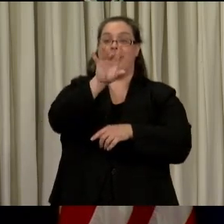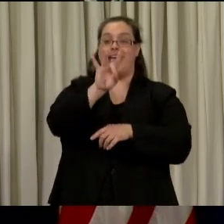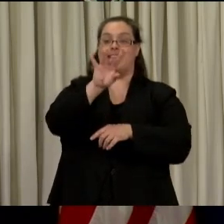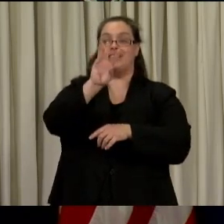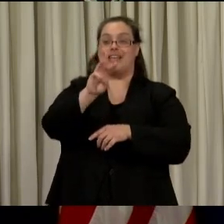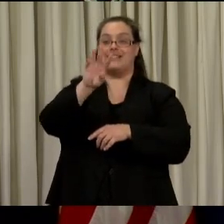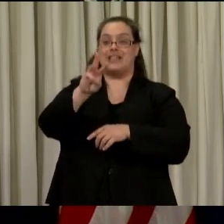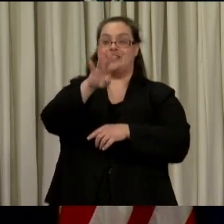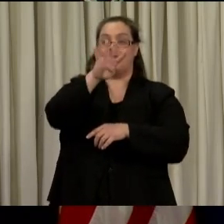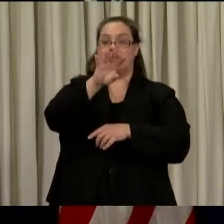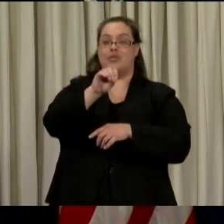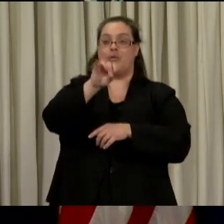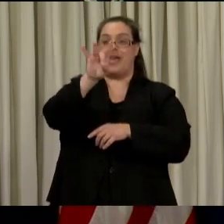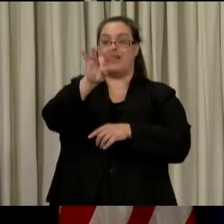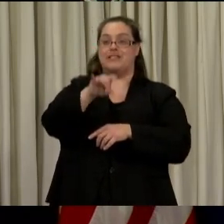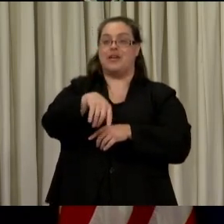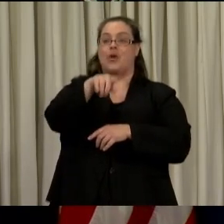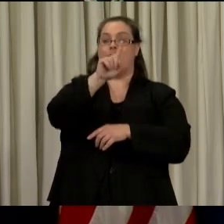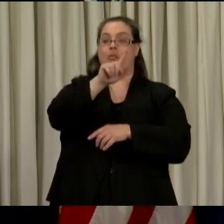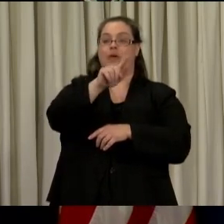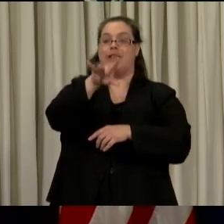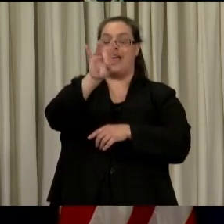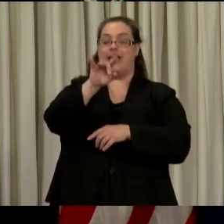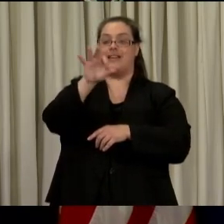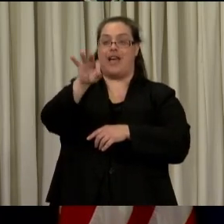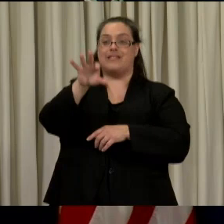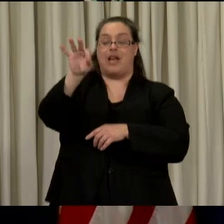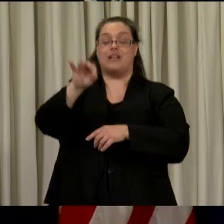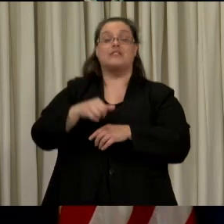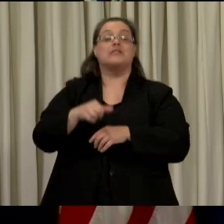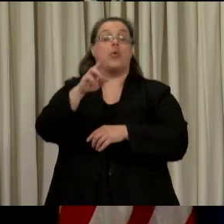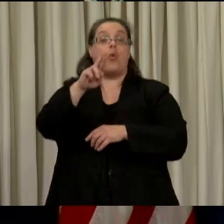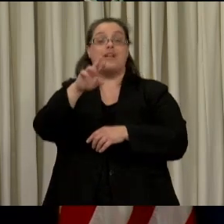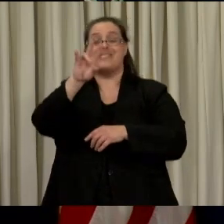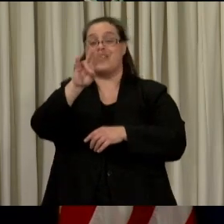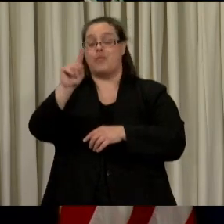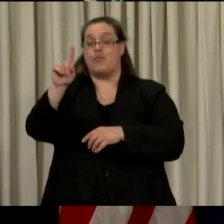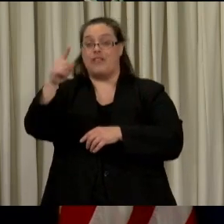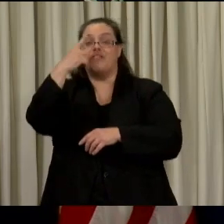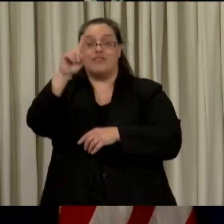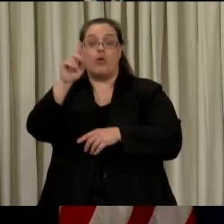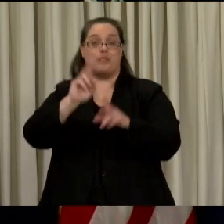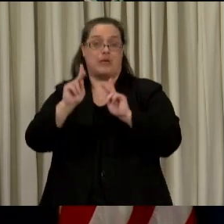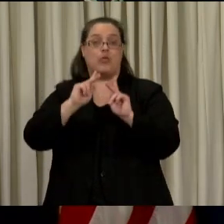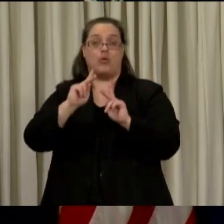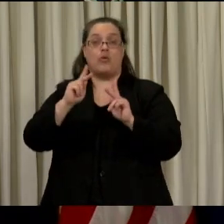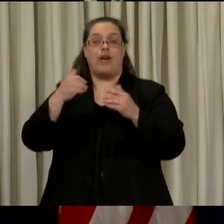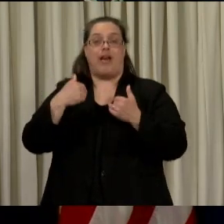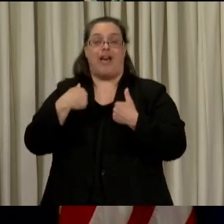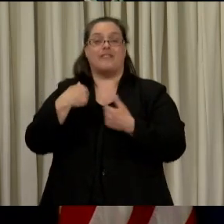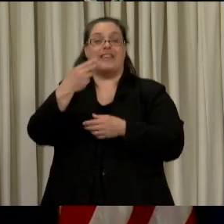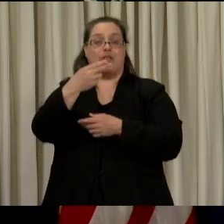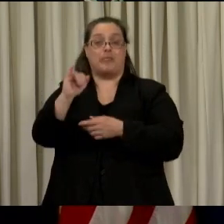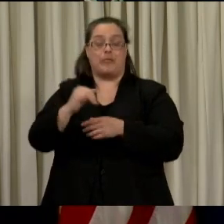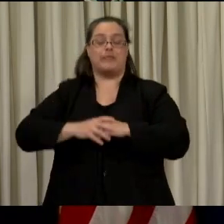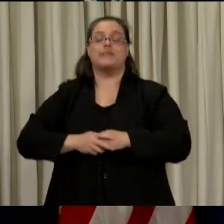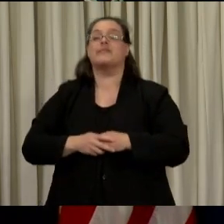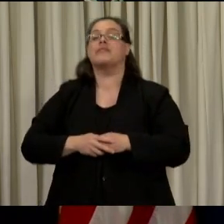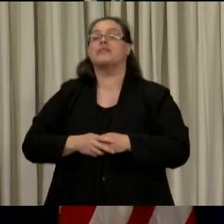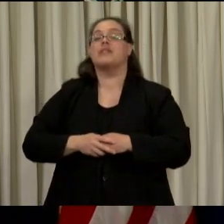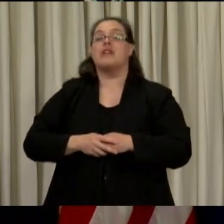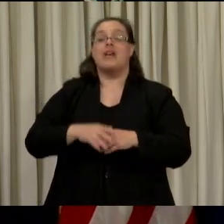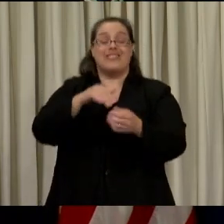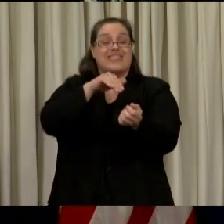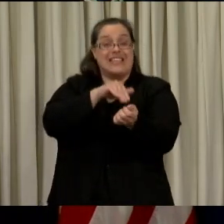or 711 for individuals with a hearing impairment. An operator will connect you with a medical professional to evaluate